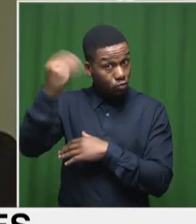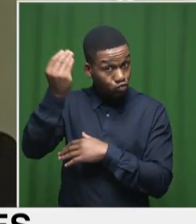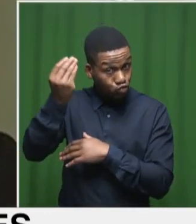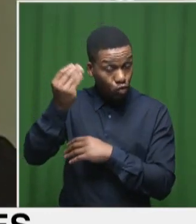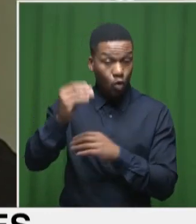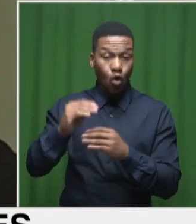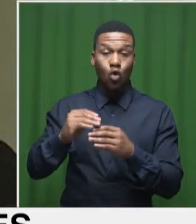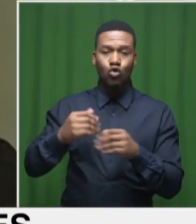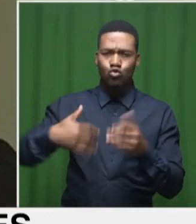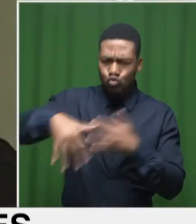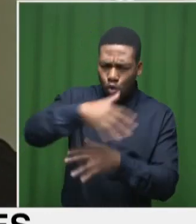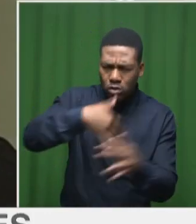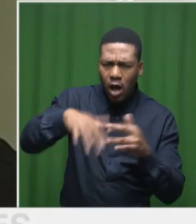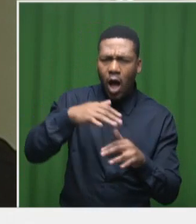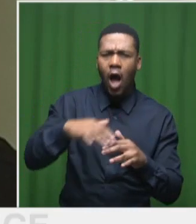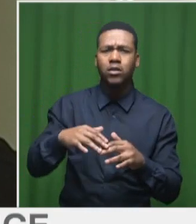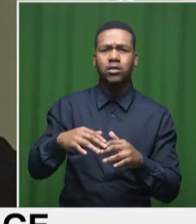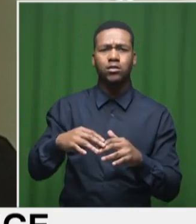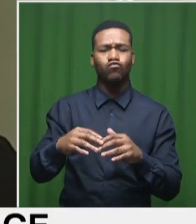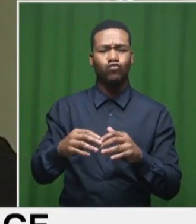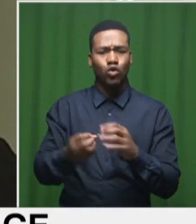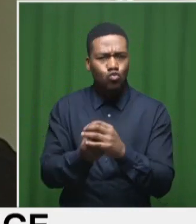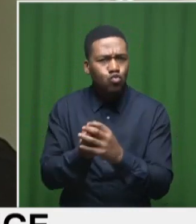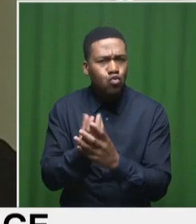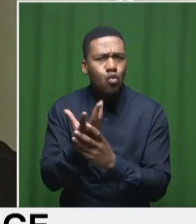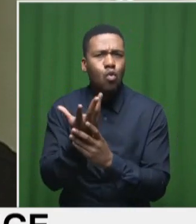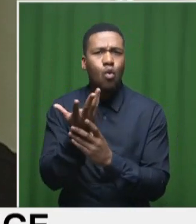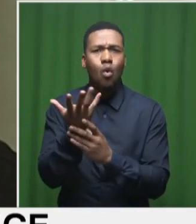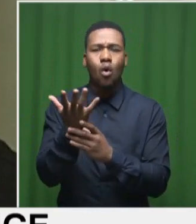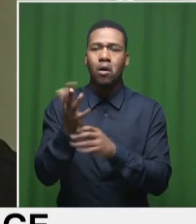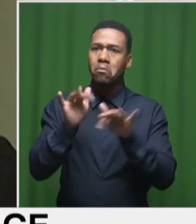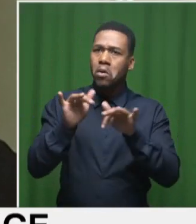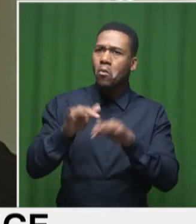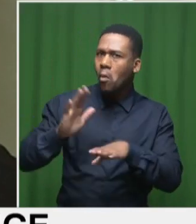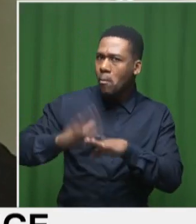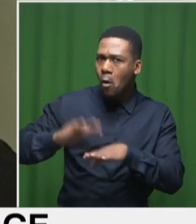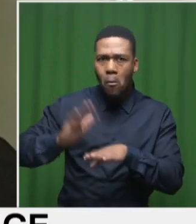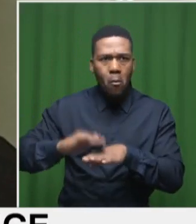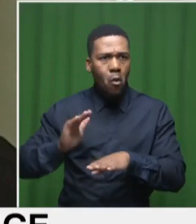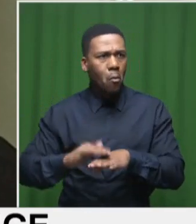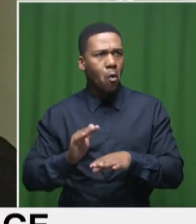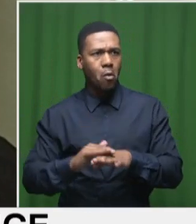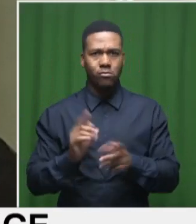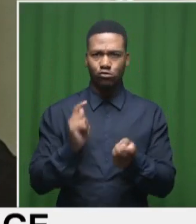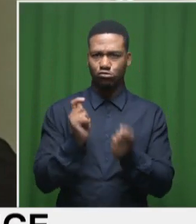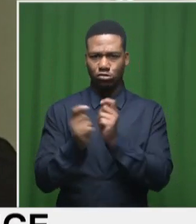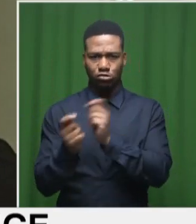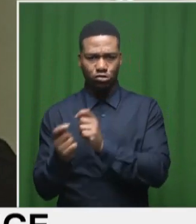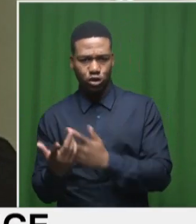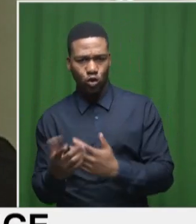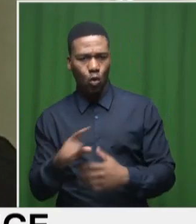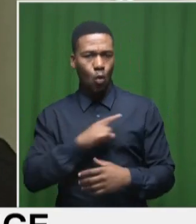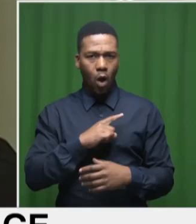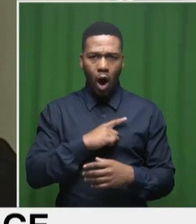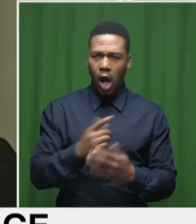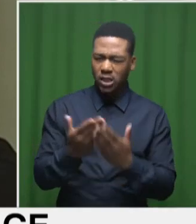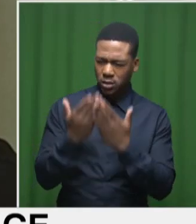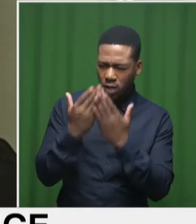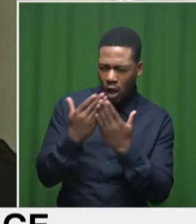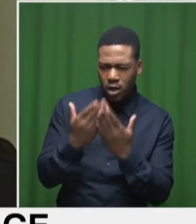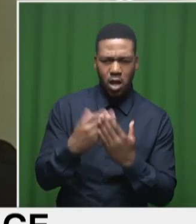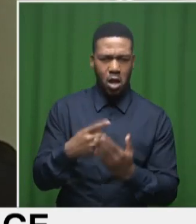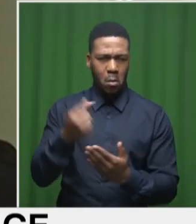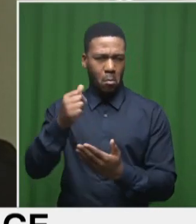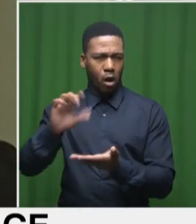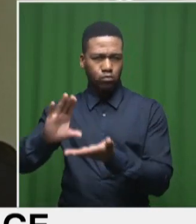grows, as the people inside the society become more sophisticated because of an increase in studying and wealth and knowledge,